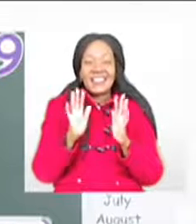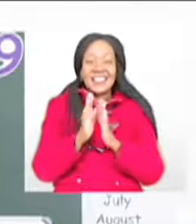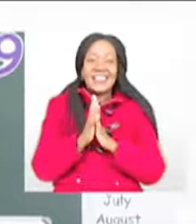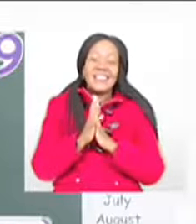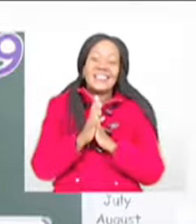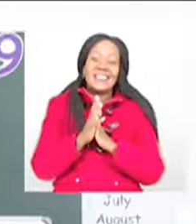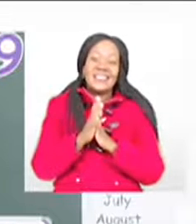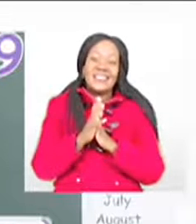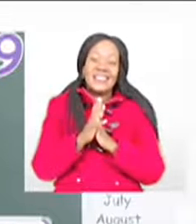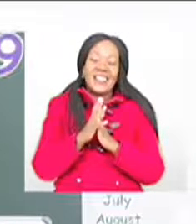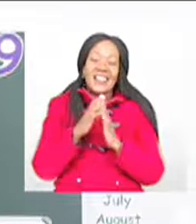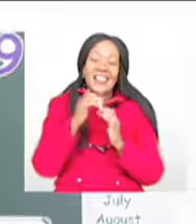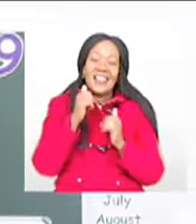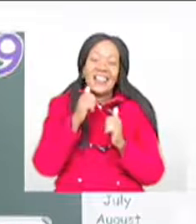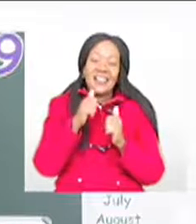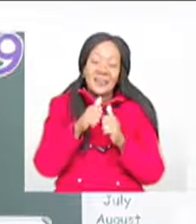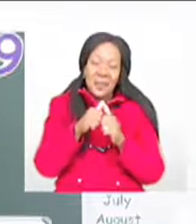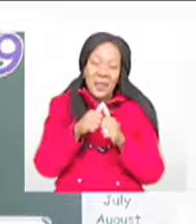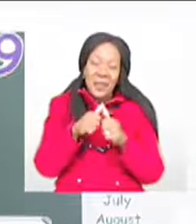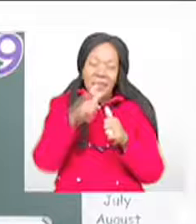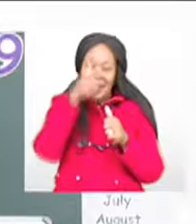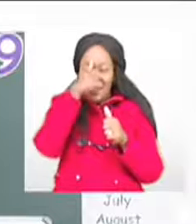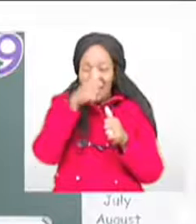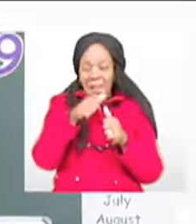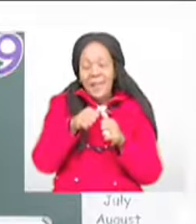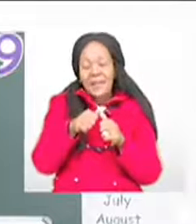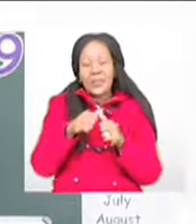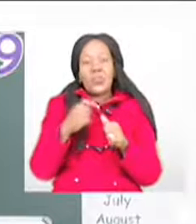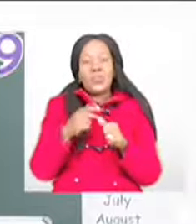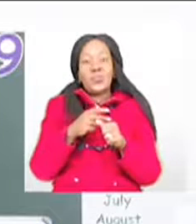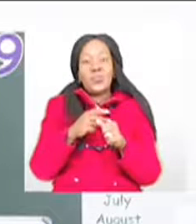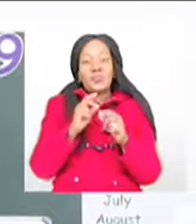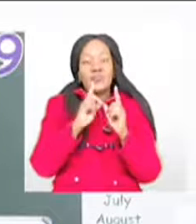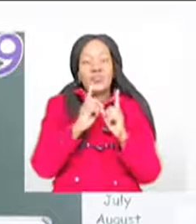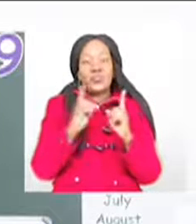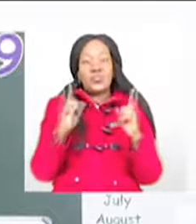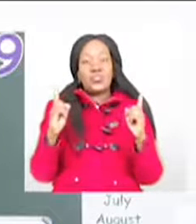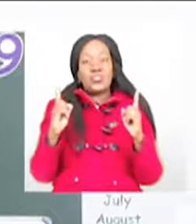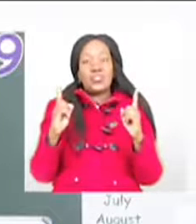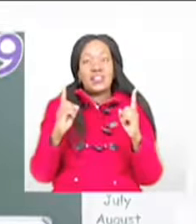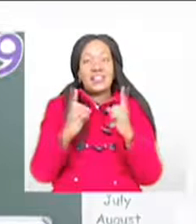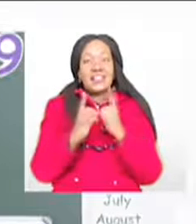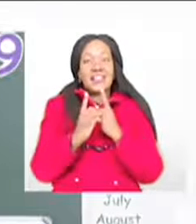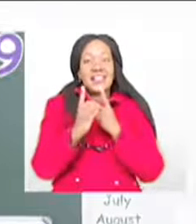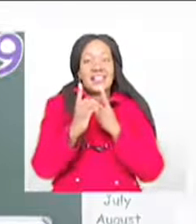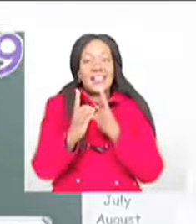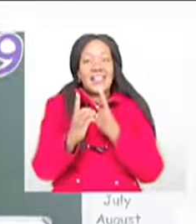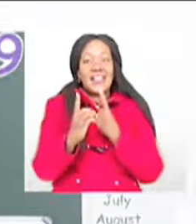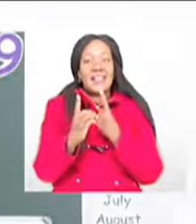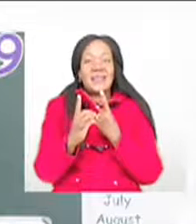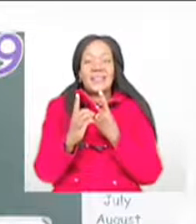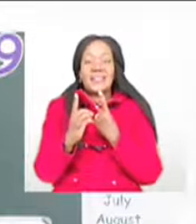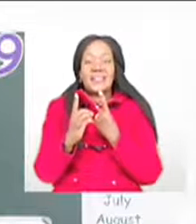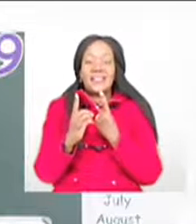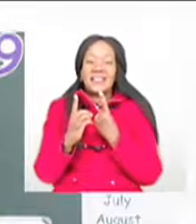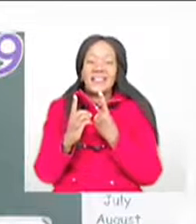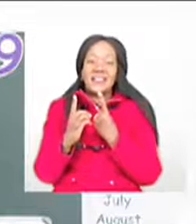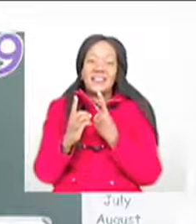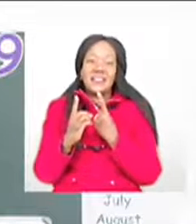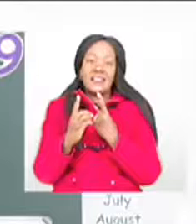sanitized. Now let's remember to maintain a social distance at all